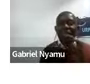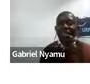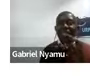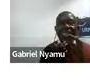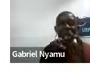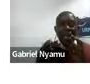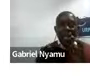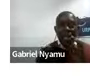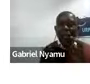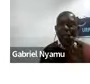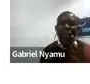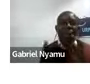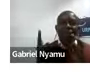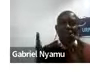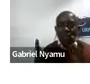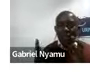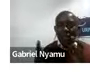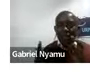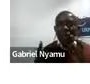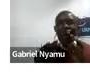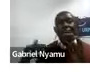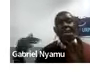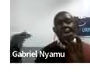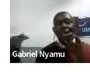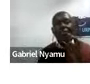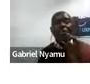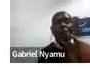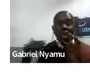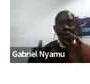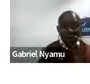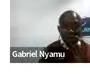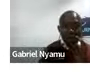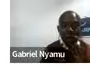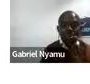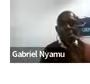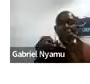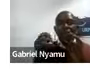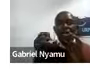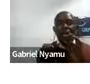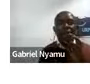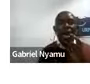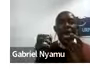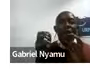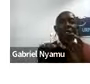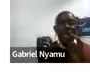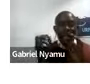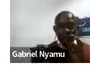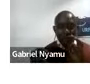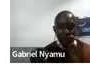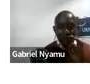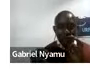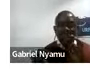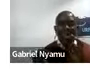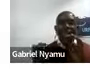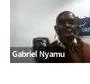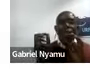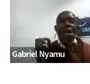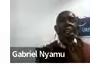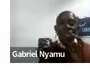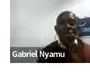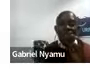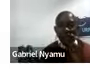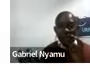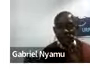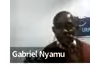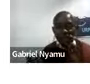frameworks and design things without faith? So if the gift is working for me, because gifts are not directional. You